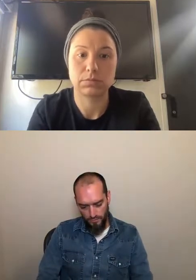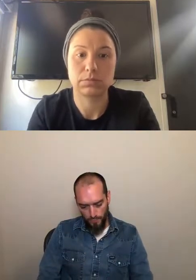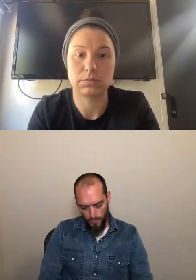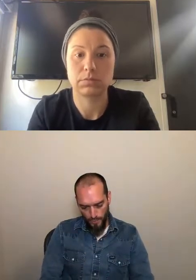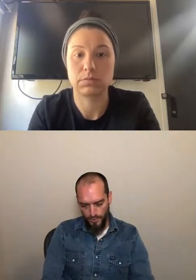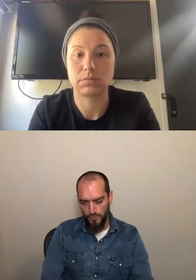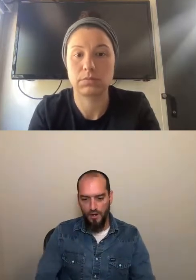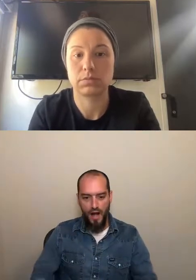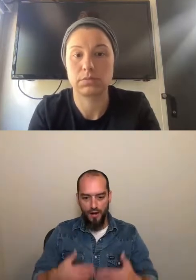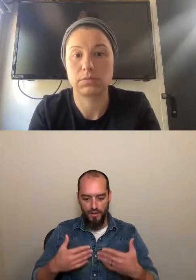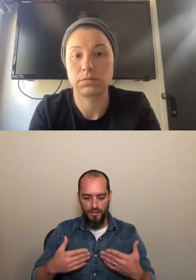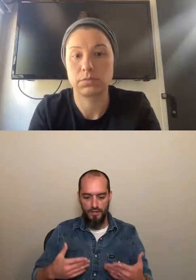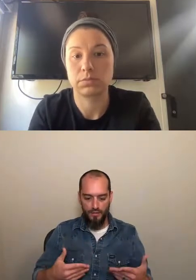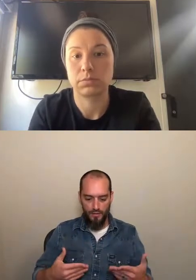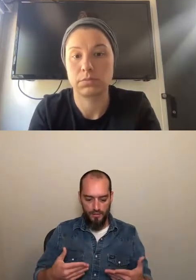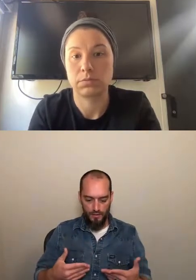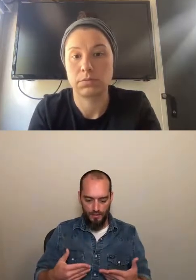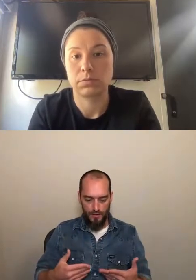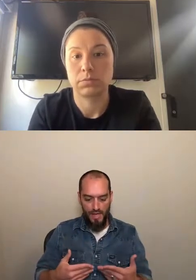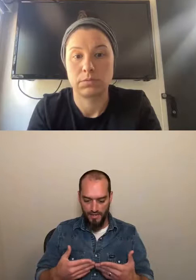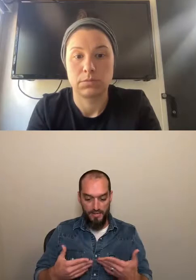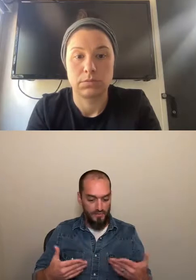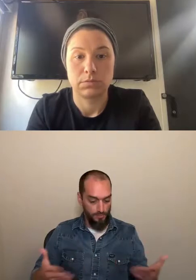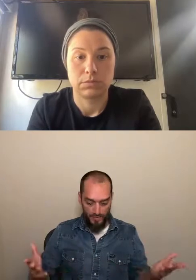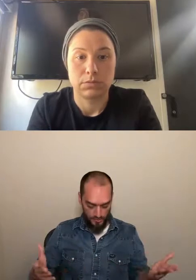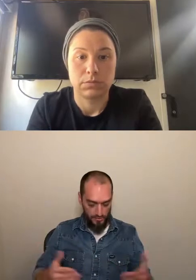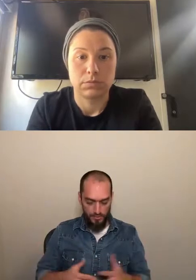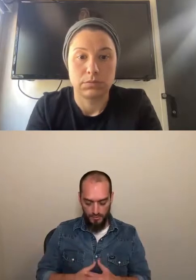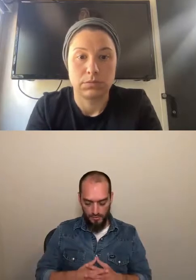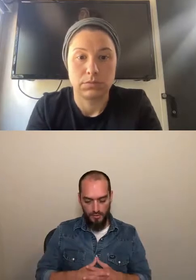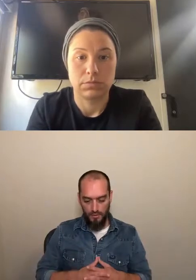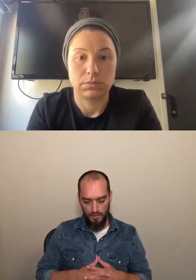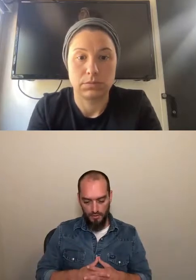Meaning, people are hiring an inspector